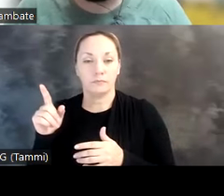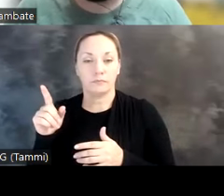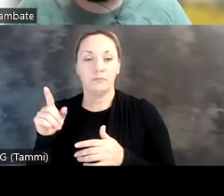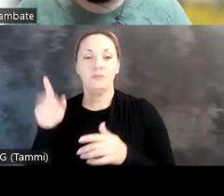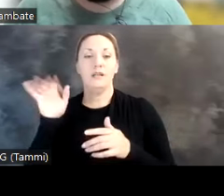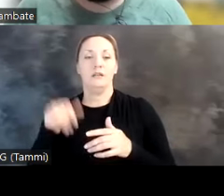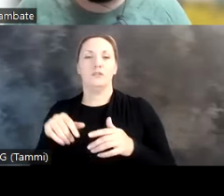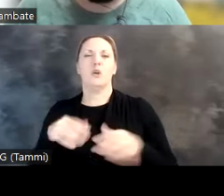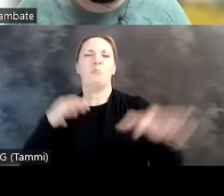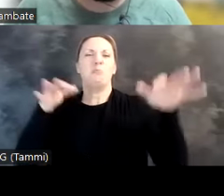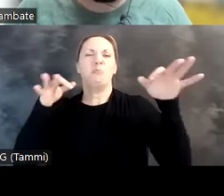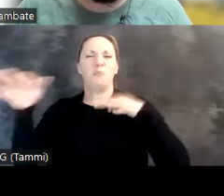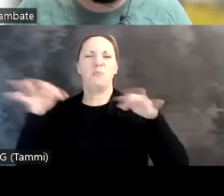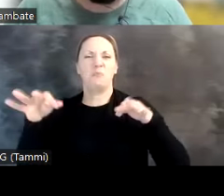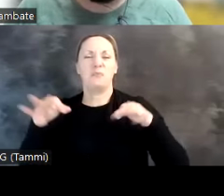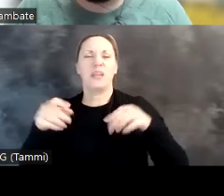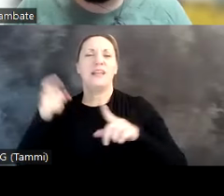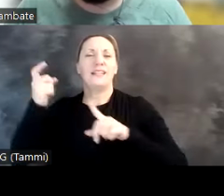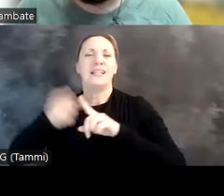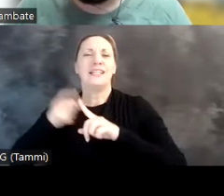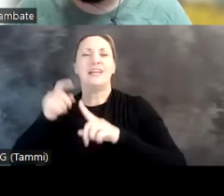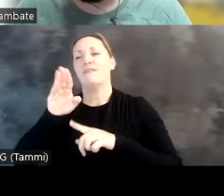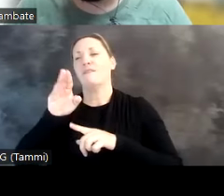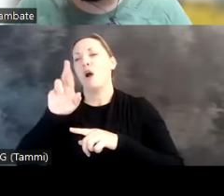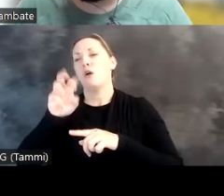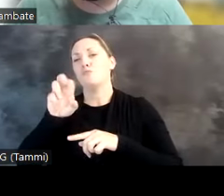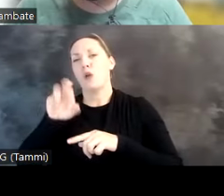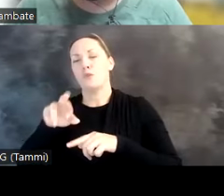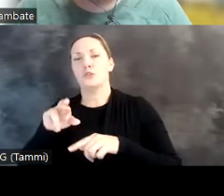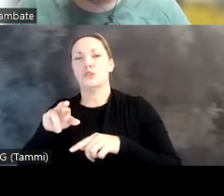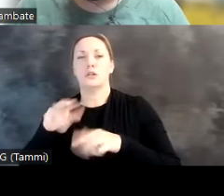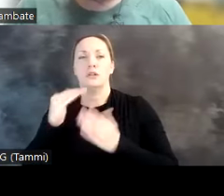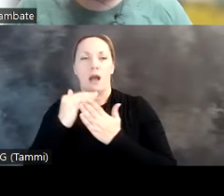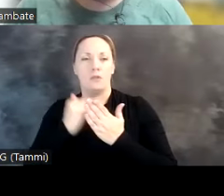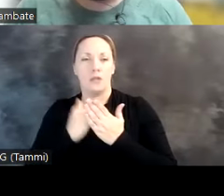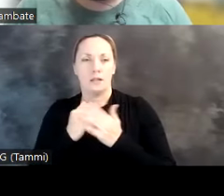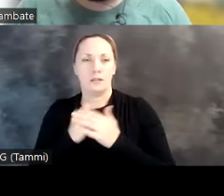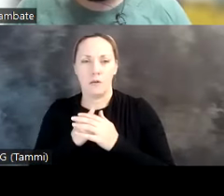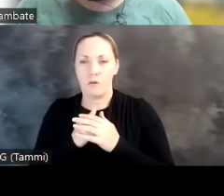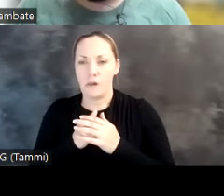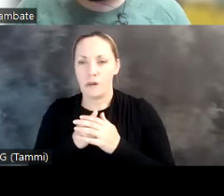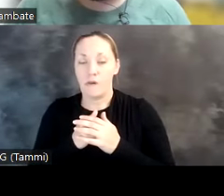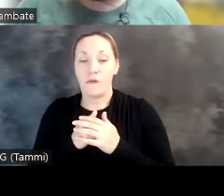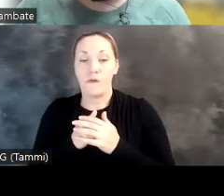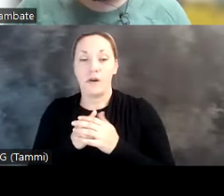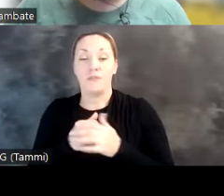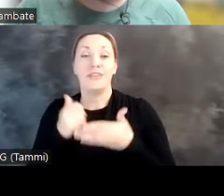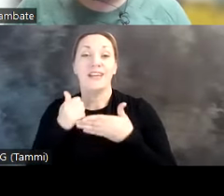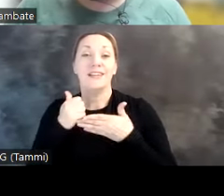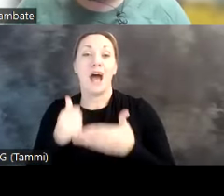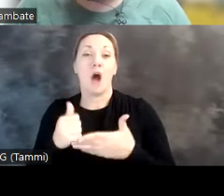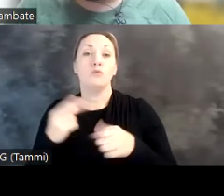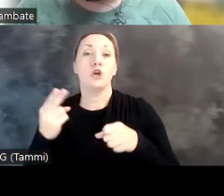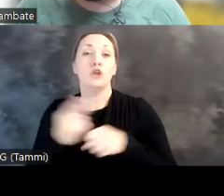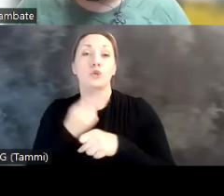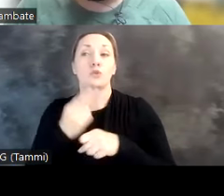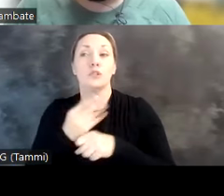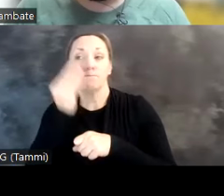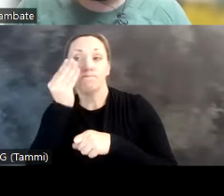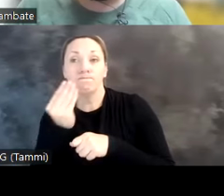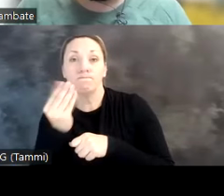This is the default browser outline that is currently available. So this helps users to know,